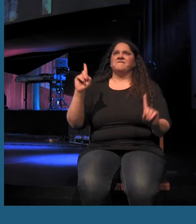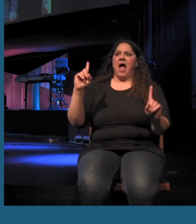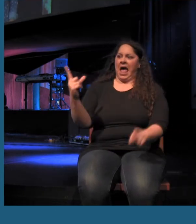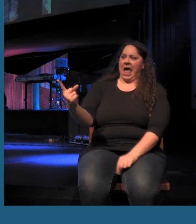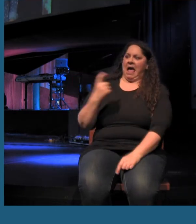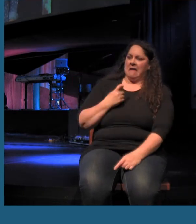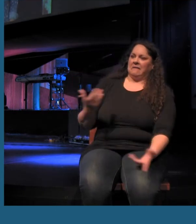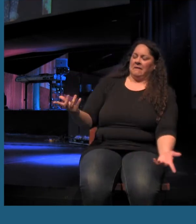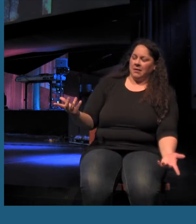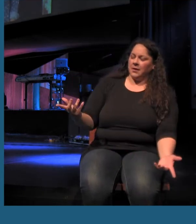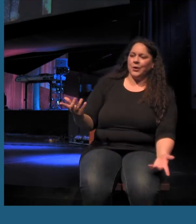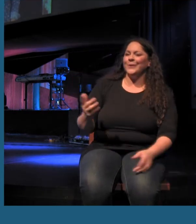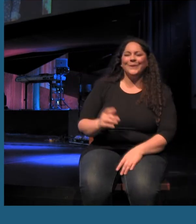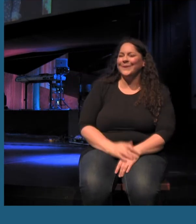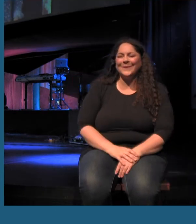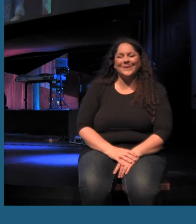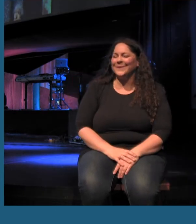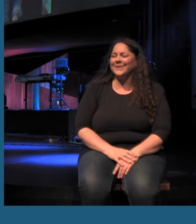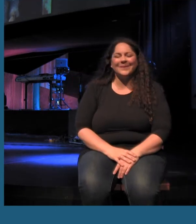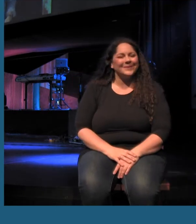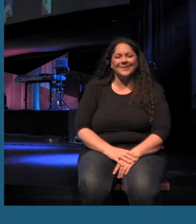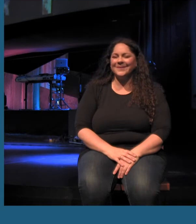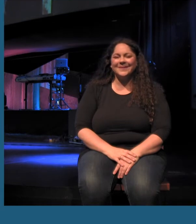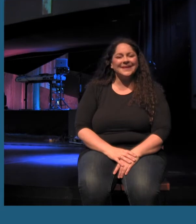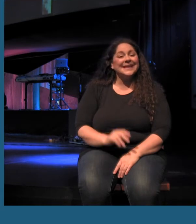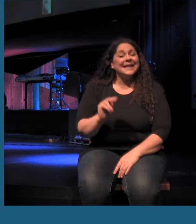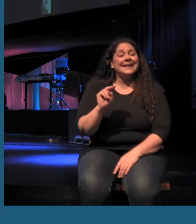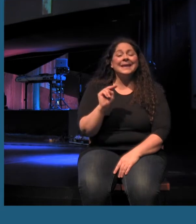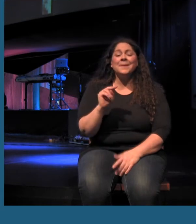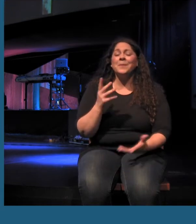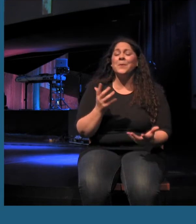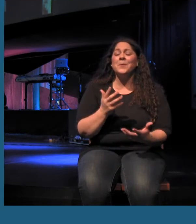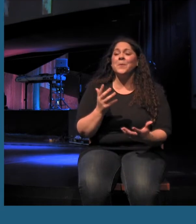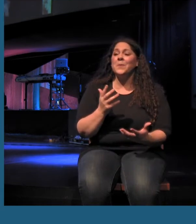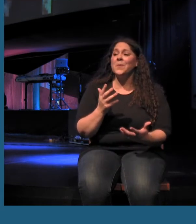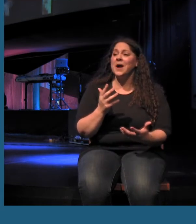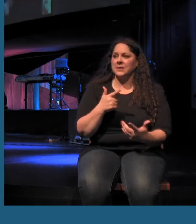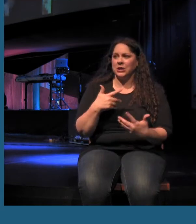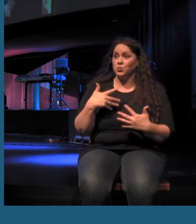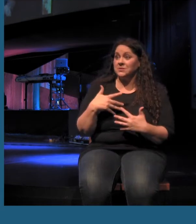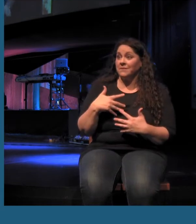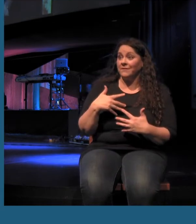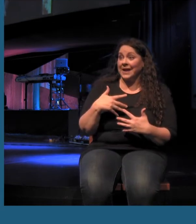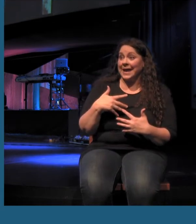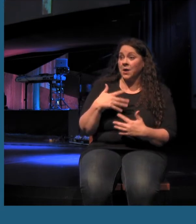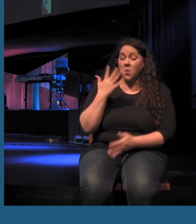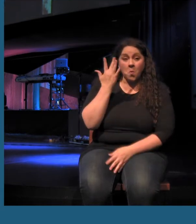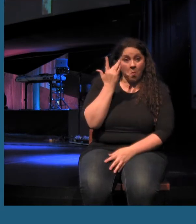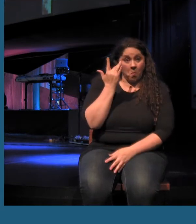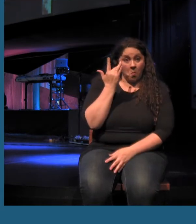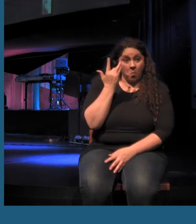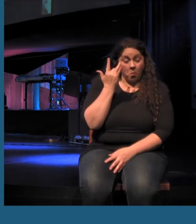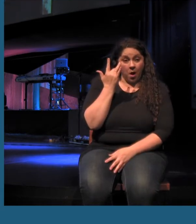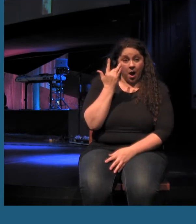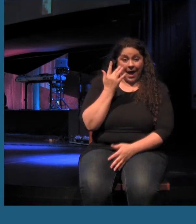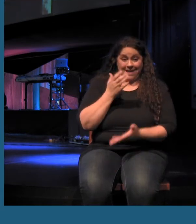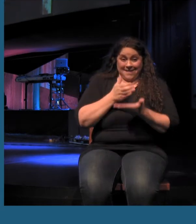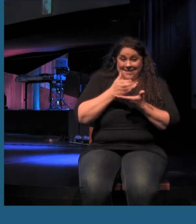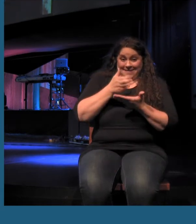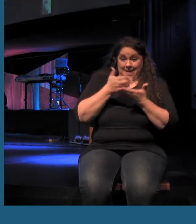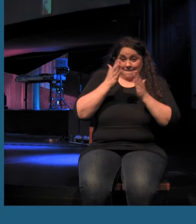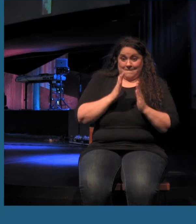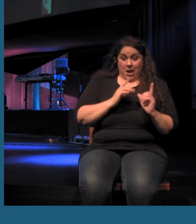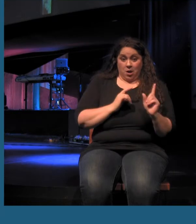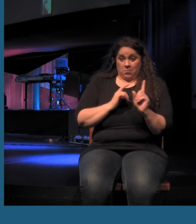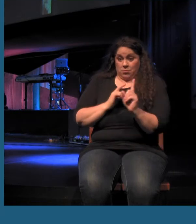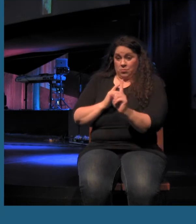now." No, Nehemiah was very afraid. You know why? Because you don't show up in the king's court like Debbie